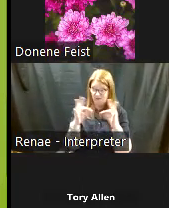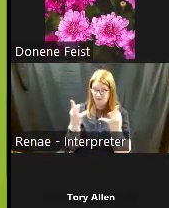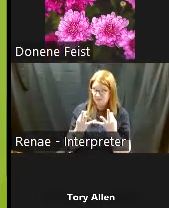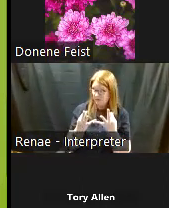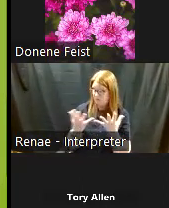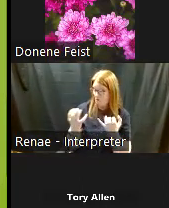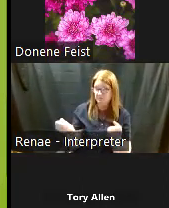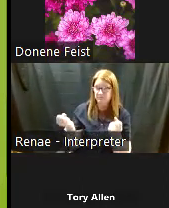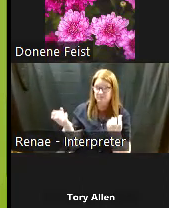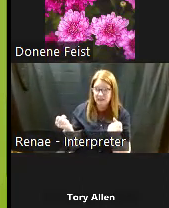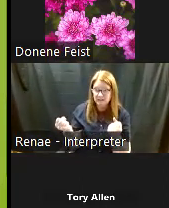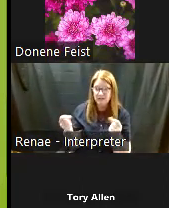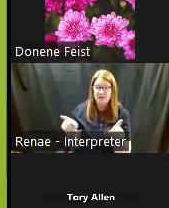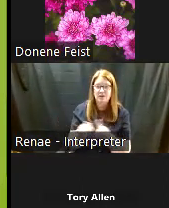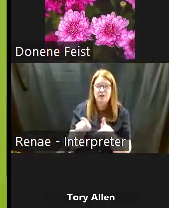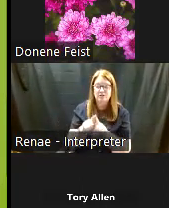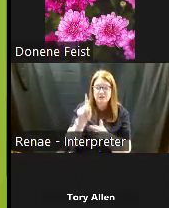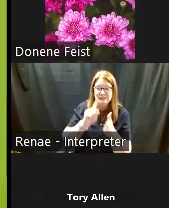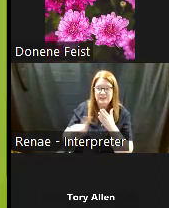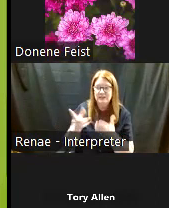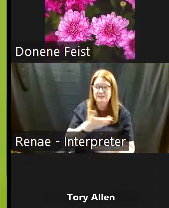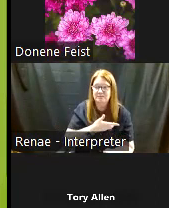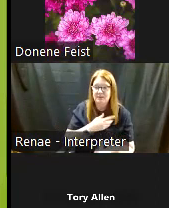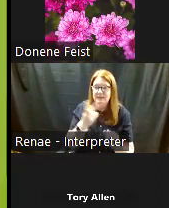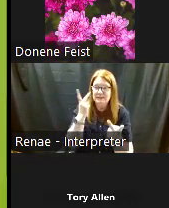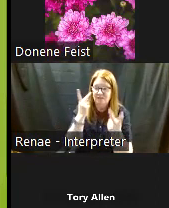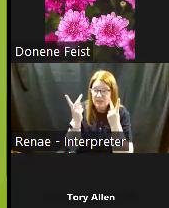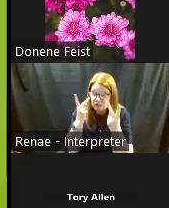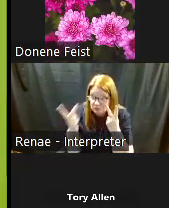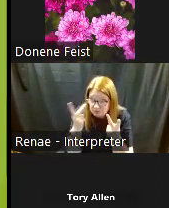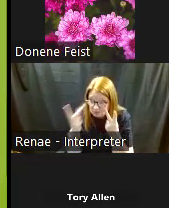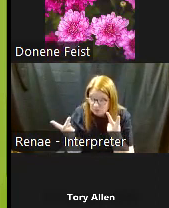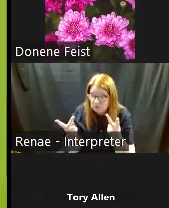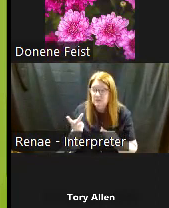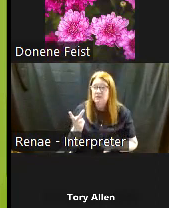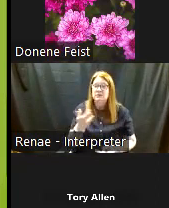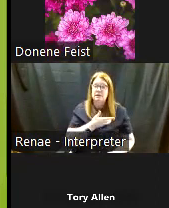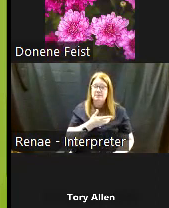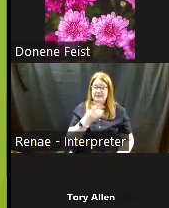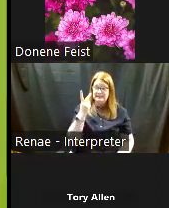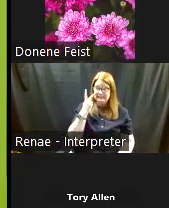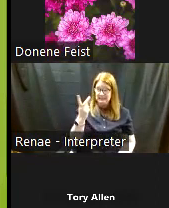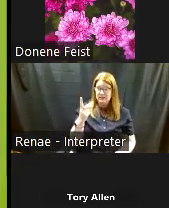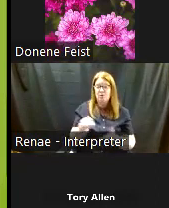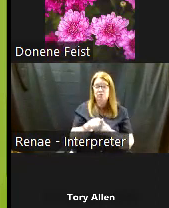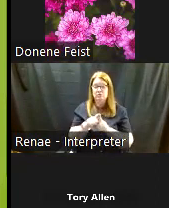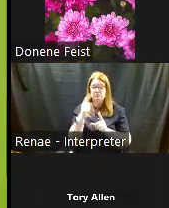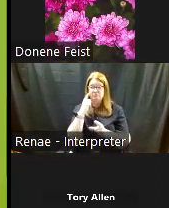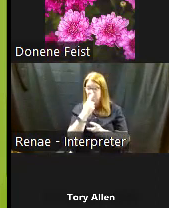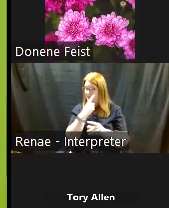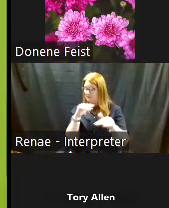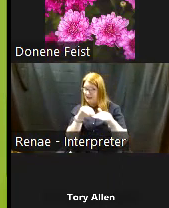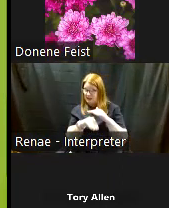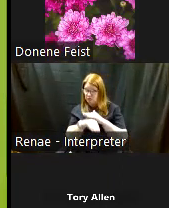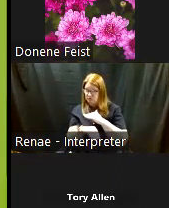that also we're checking baby's vision and making sure that baby can see well and has visual access to the language that we're